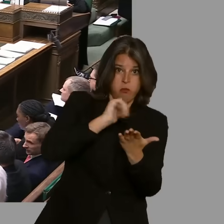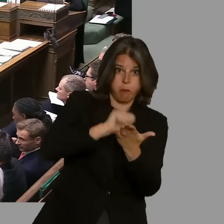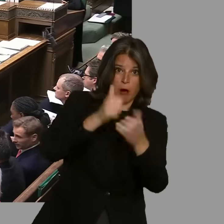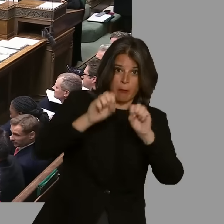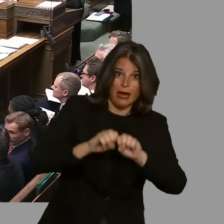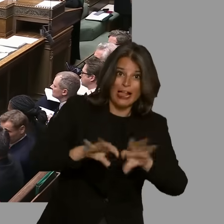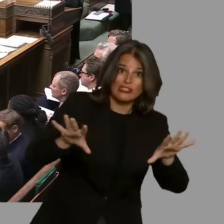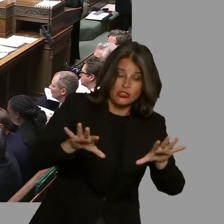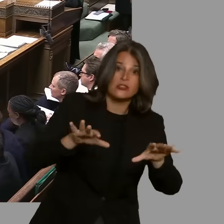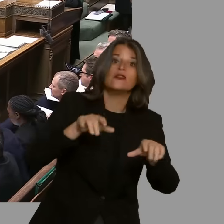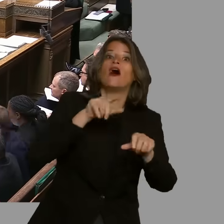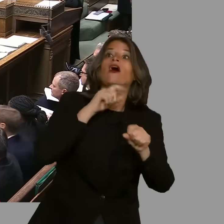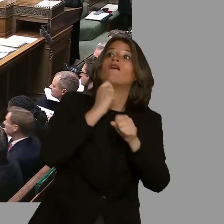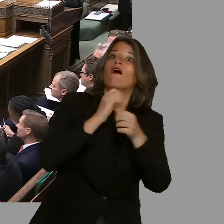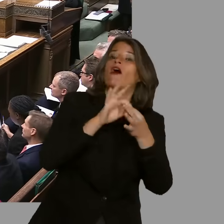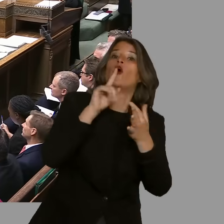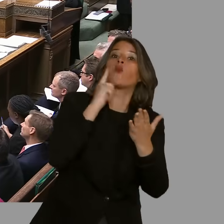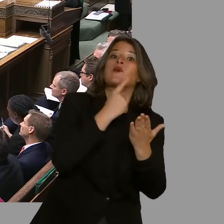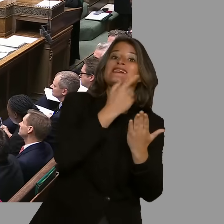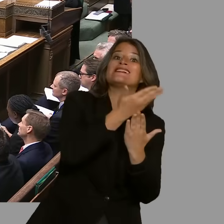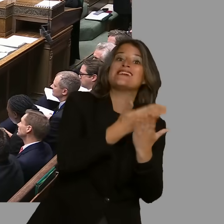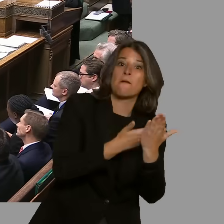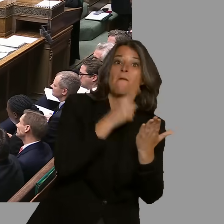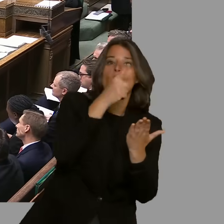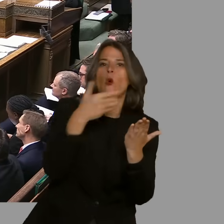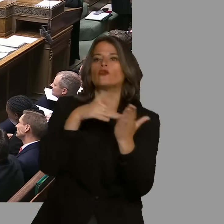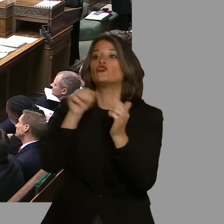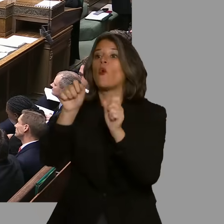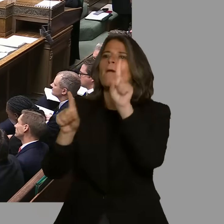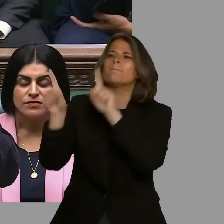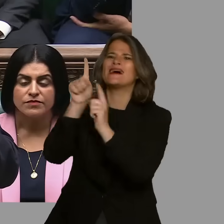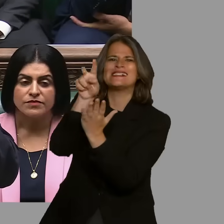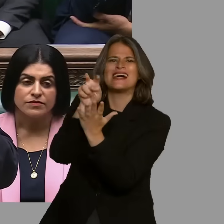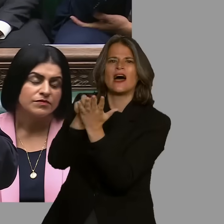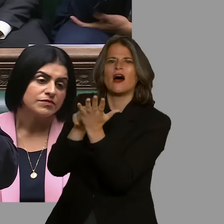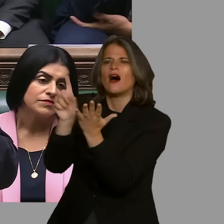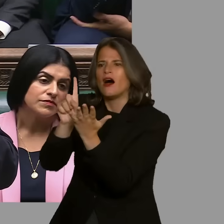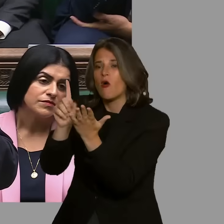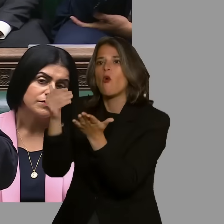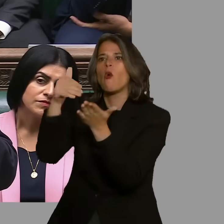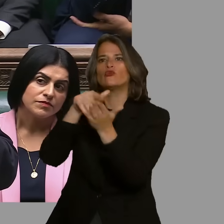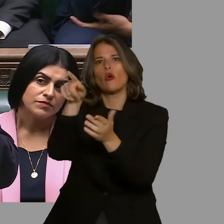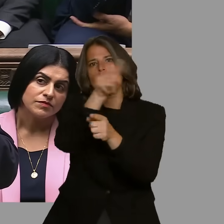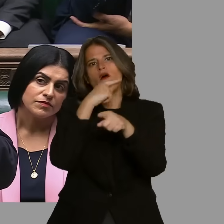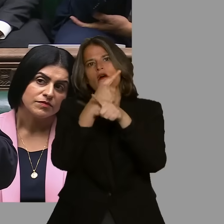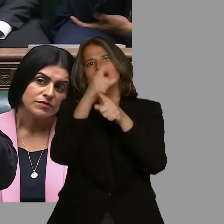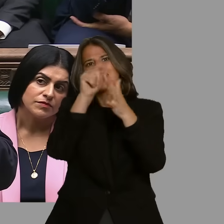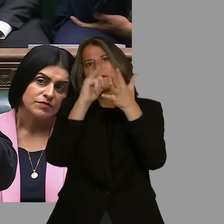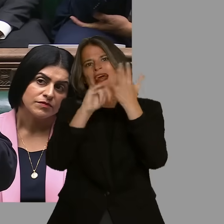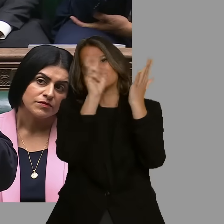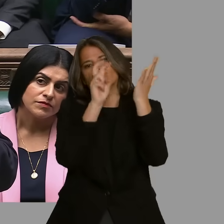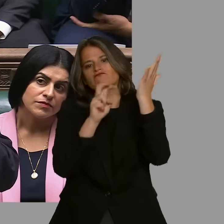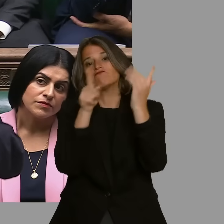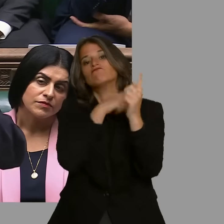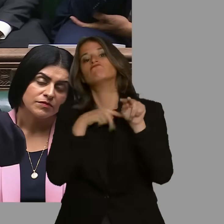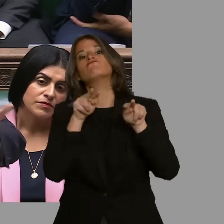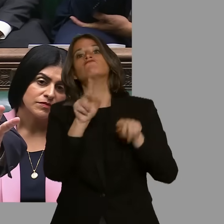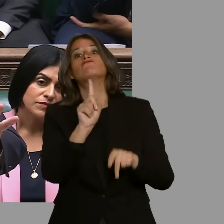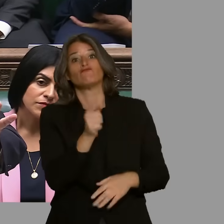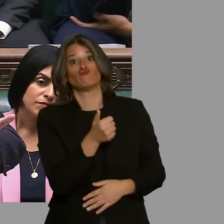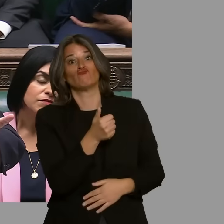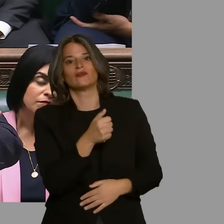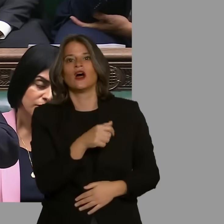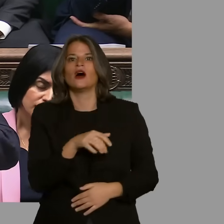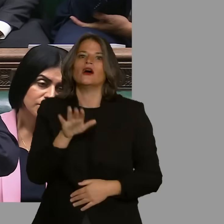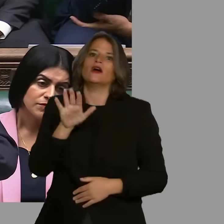Mr. Speaker, let me be clear. The only process I want to go through is in relation to some of the individuals in the statements to make sure they know it's coming out. I can